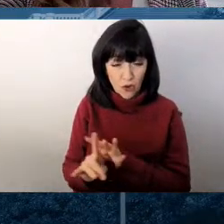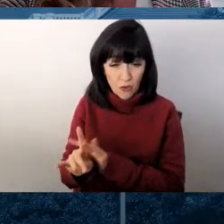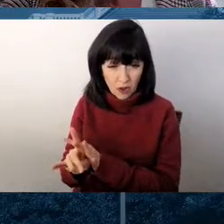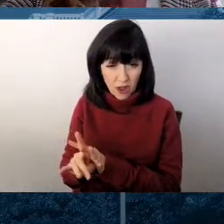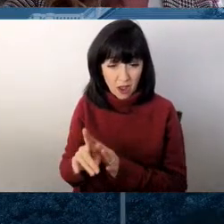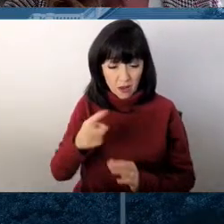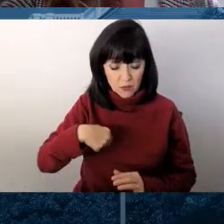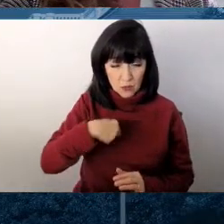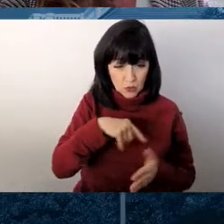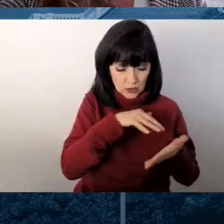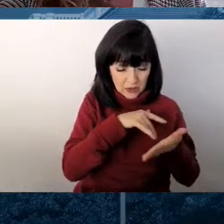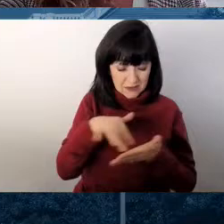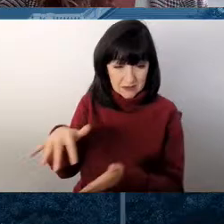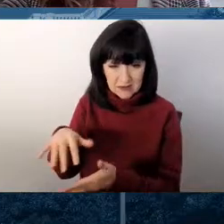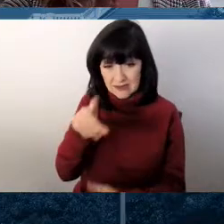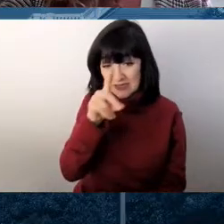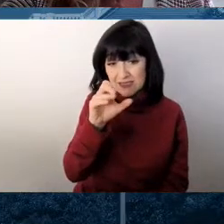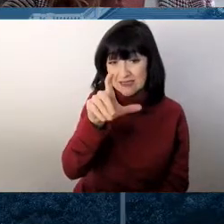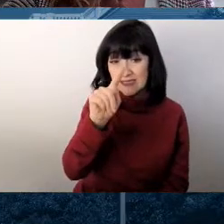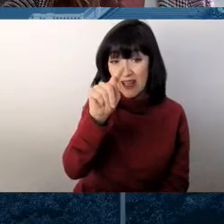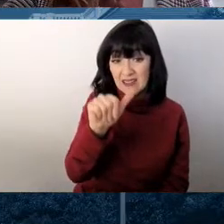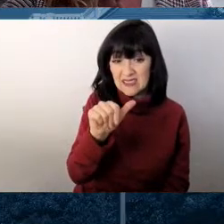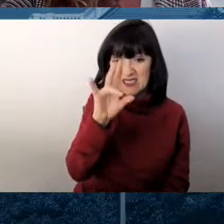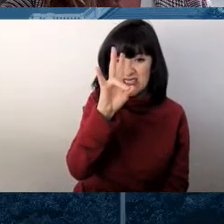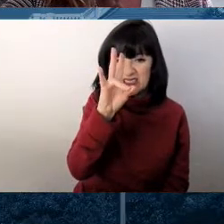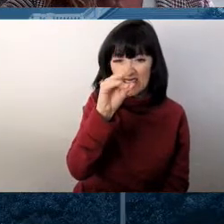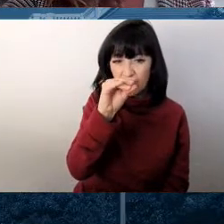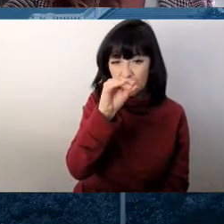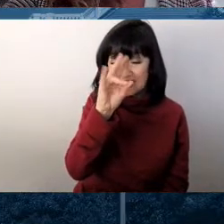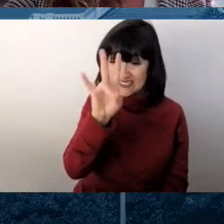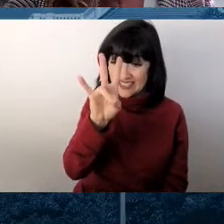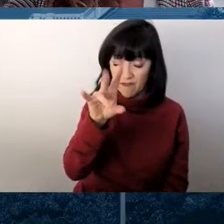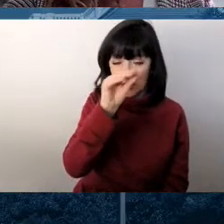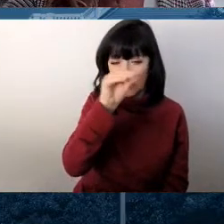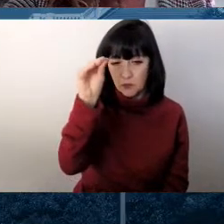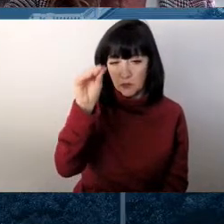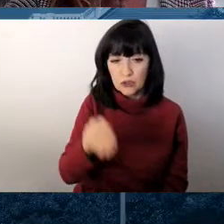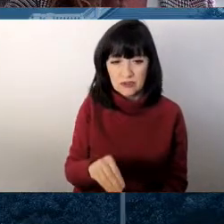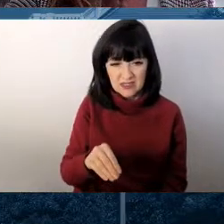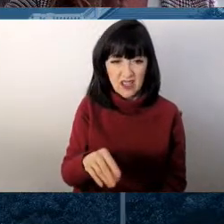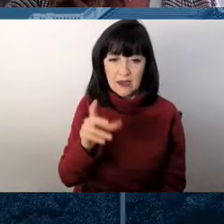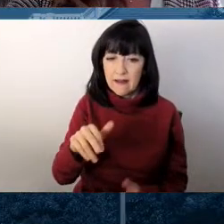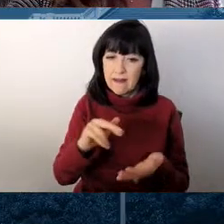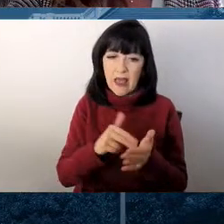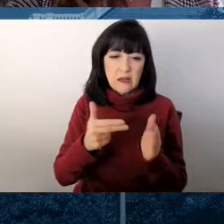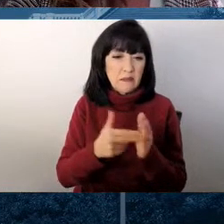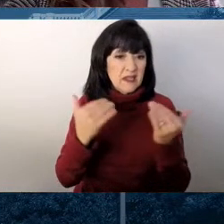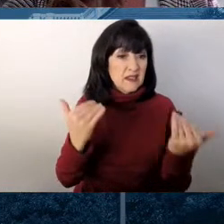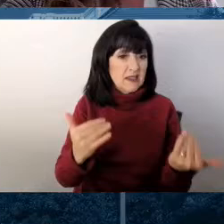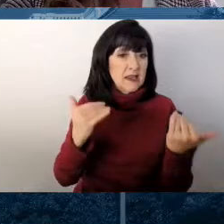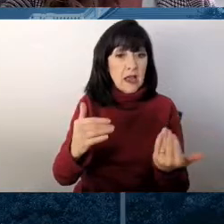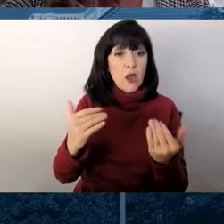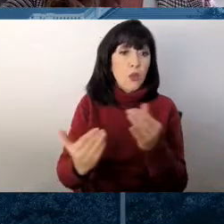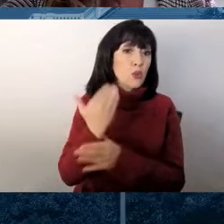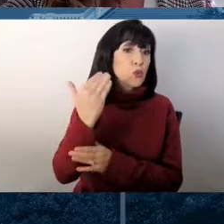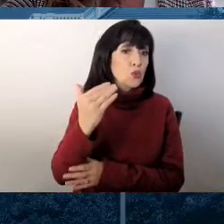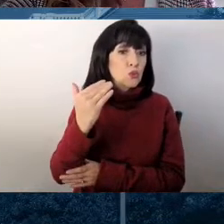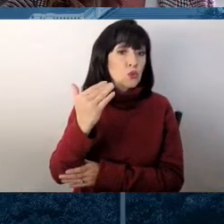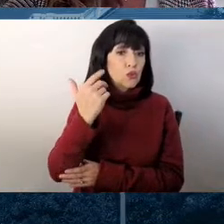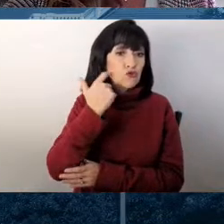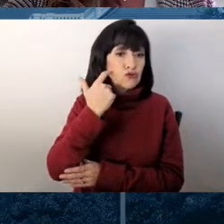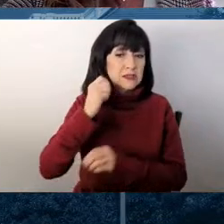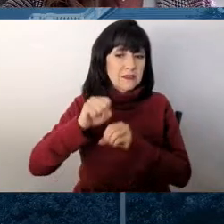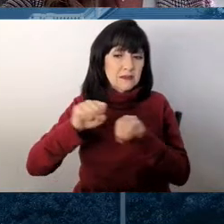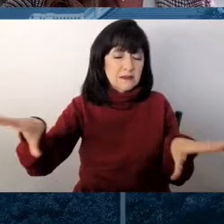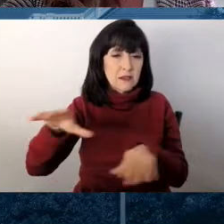only 7%. So as you can see, I mean, Omicron by far now is our predominant variant that we're